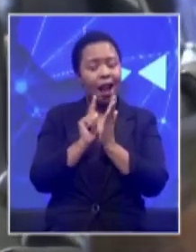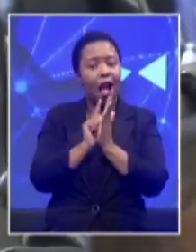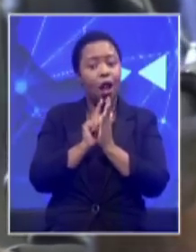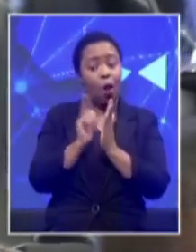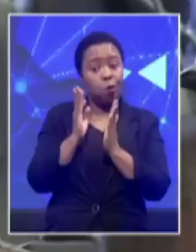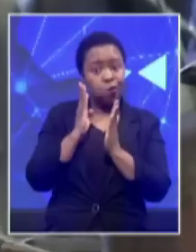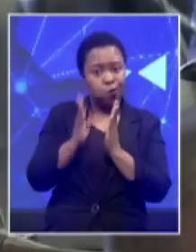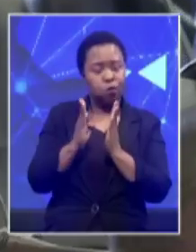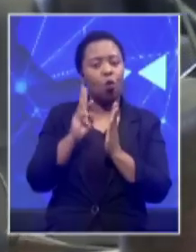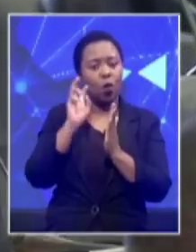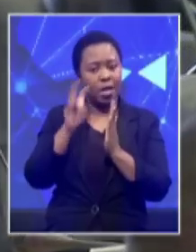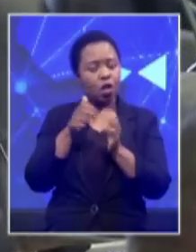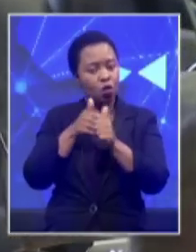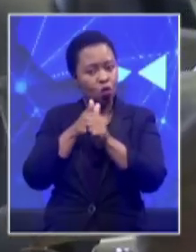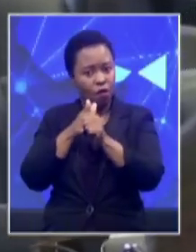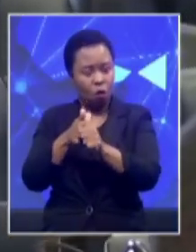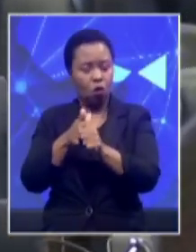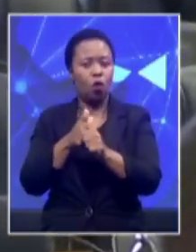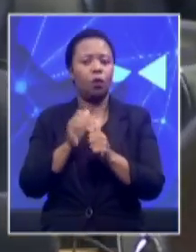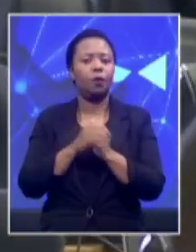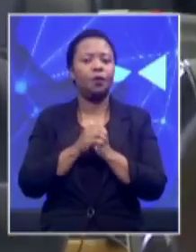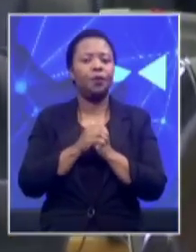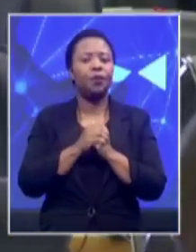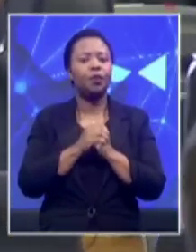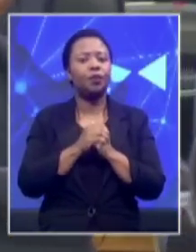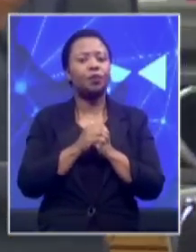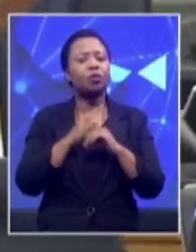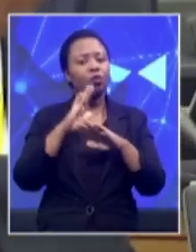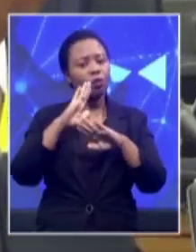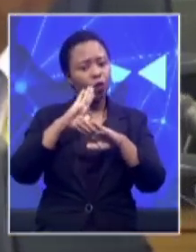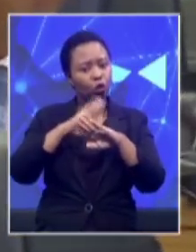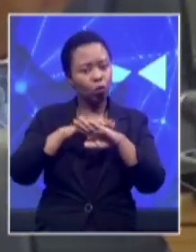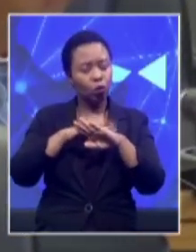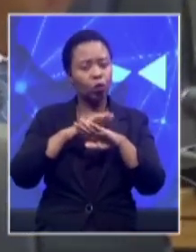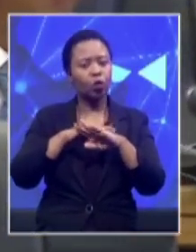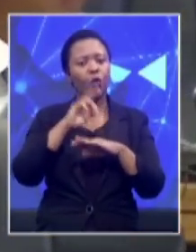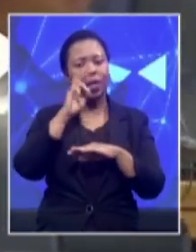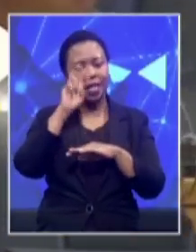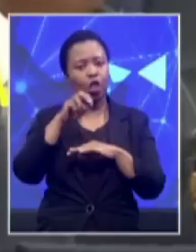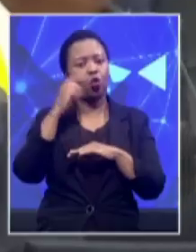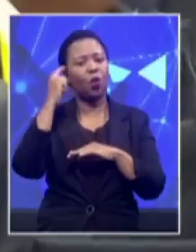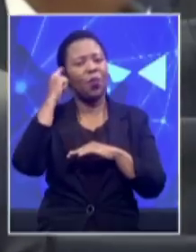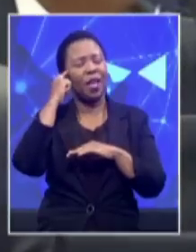in force, but we have to be objective in order to